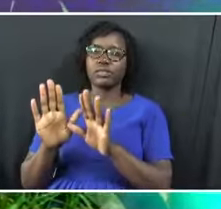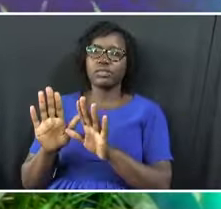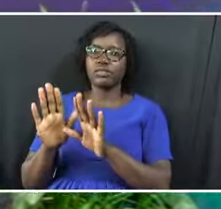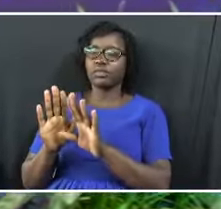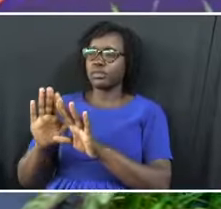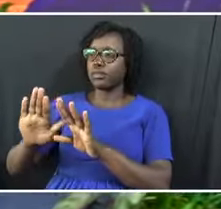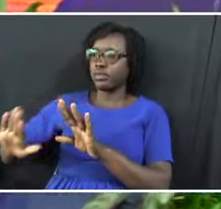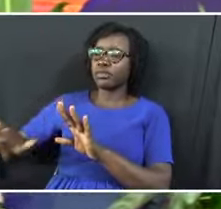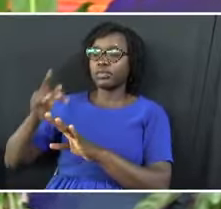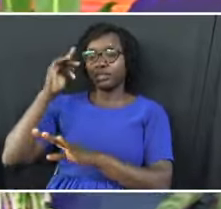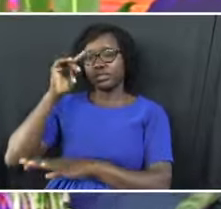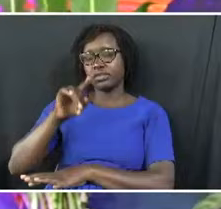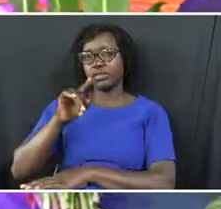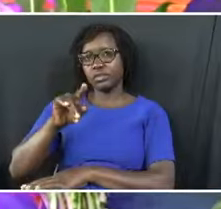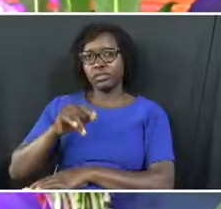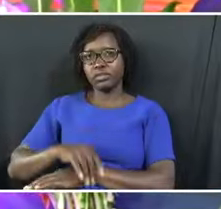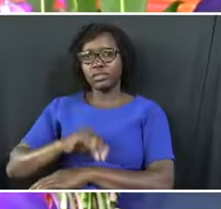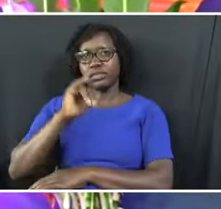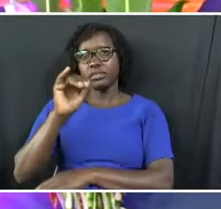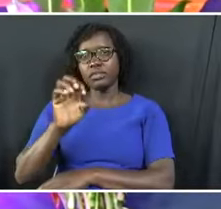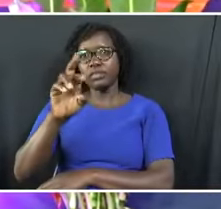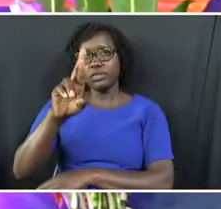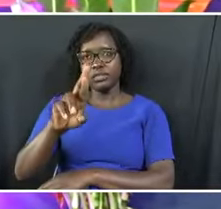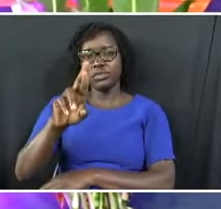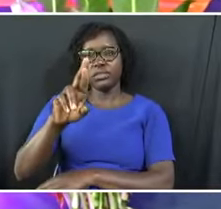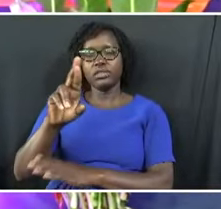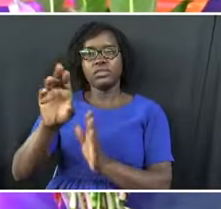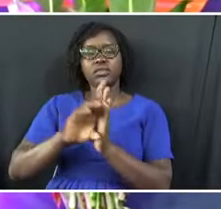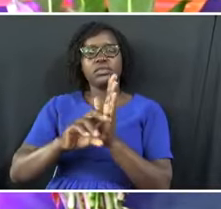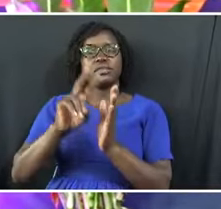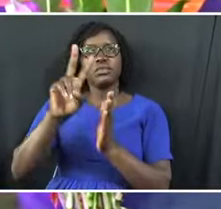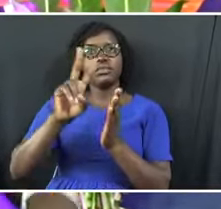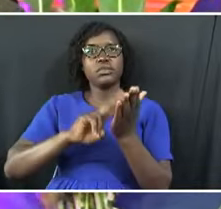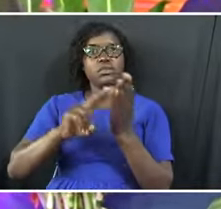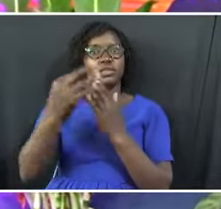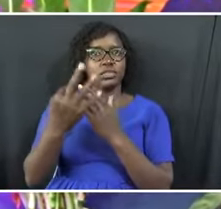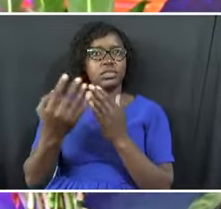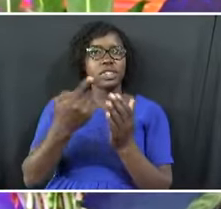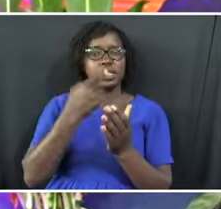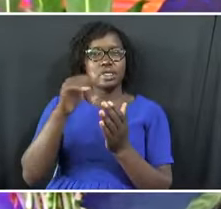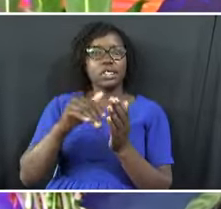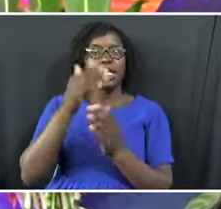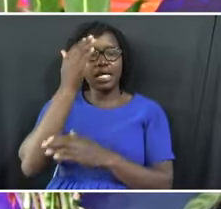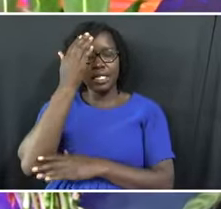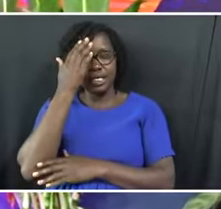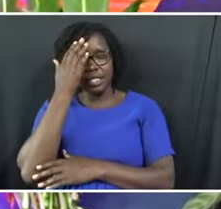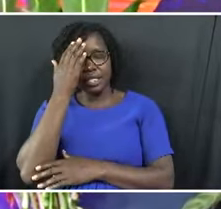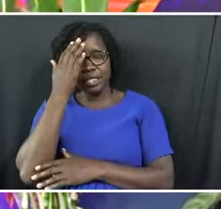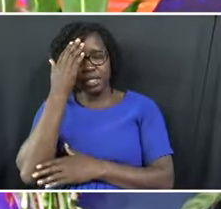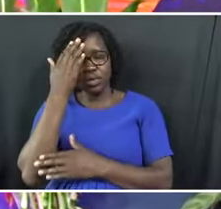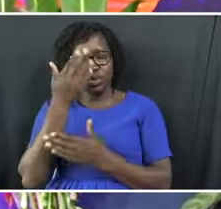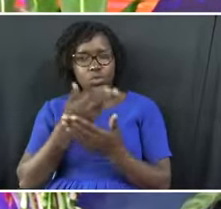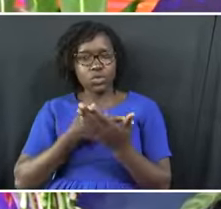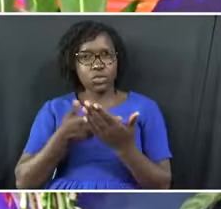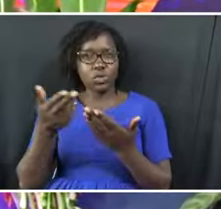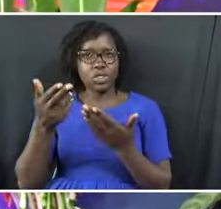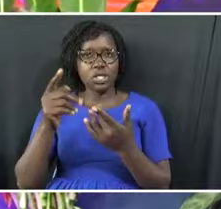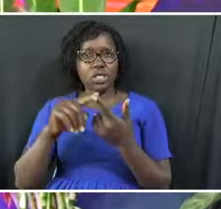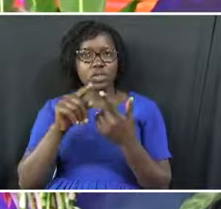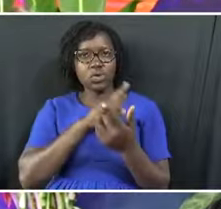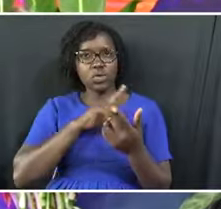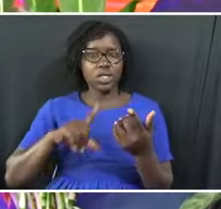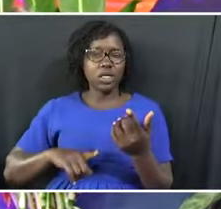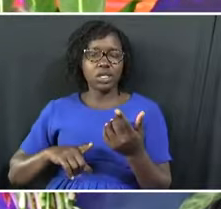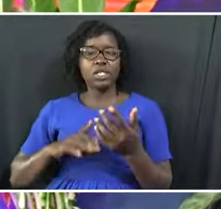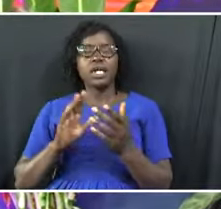you. Jeremiah chapter 2 verse 3, the Bible says, Israel was holiness unto the Lord and